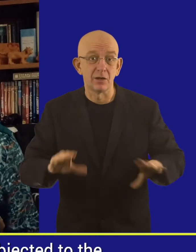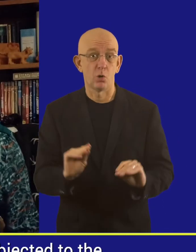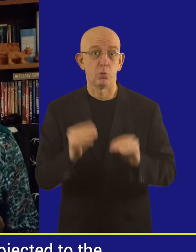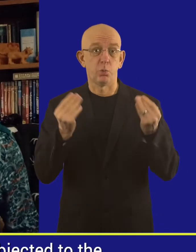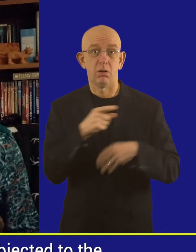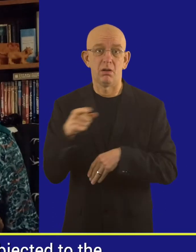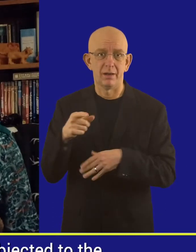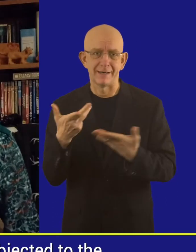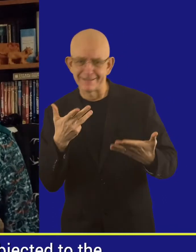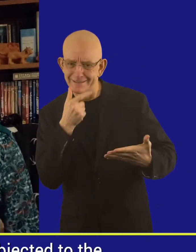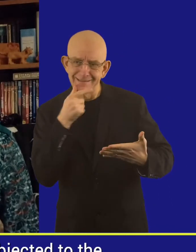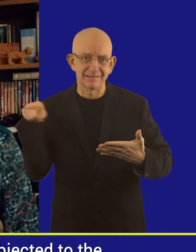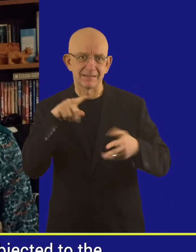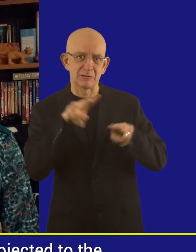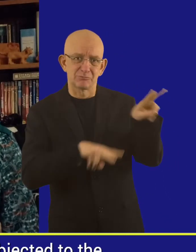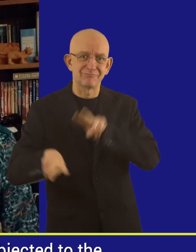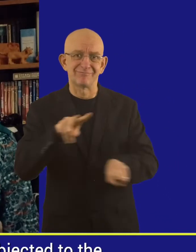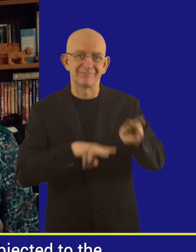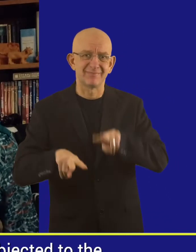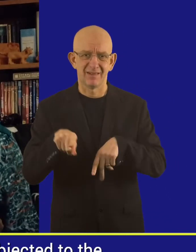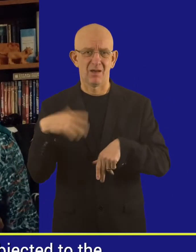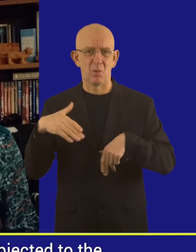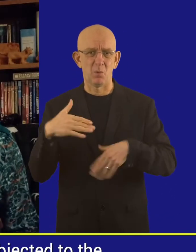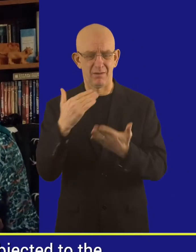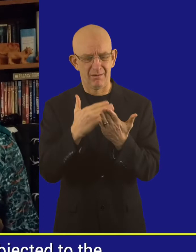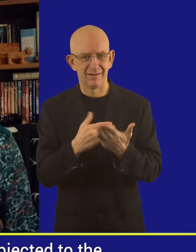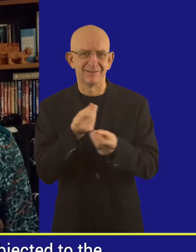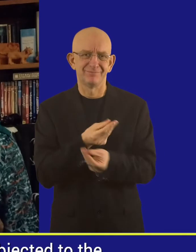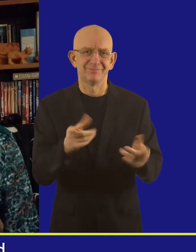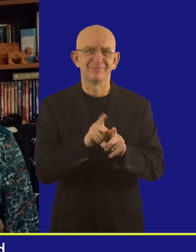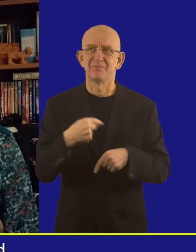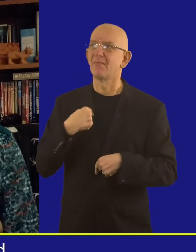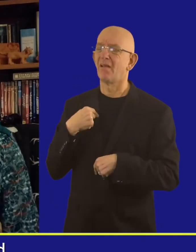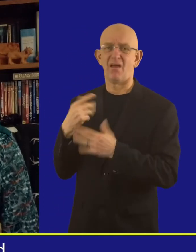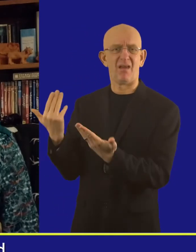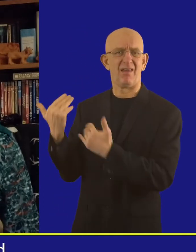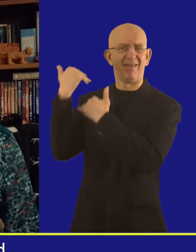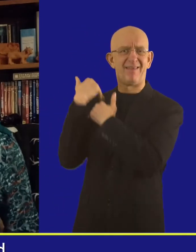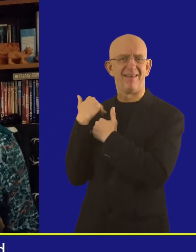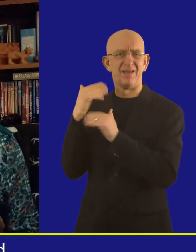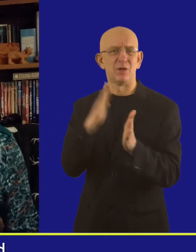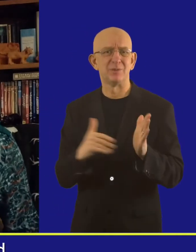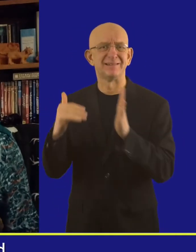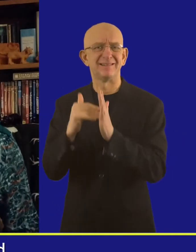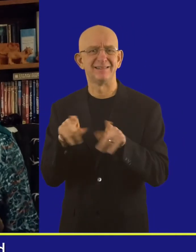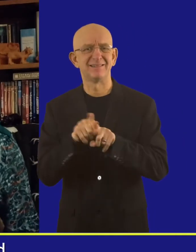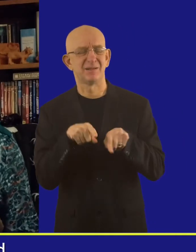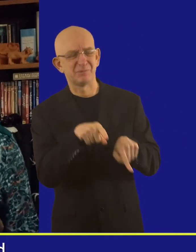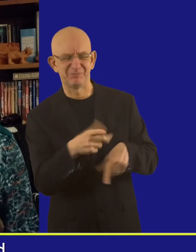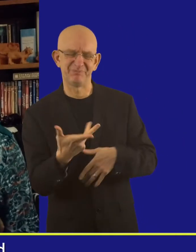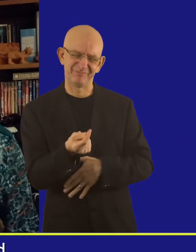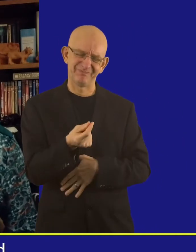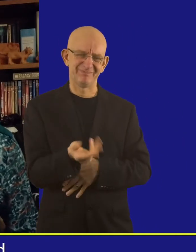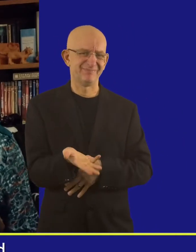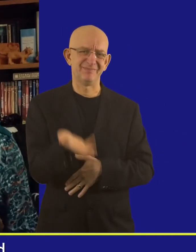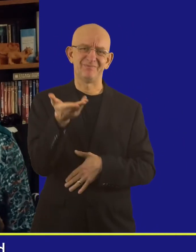are subjected to the deeply damaging message that the immigration system, and thus New Zealand, deems them burdens who